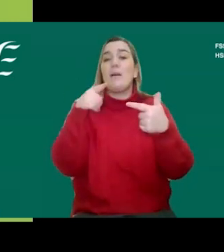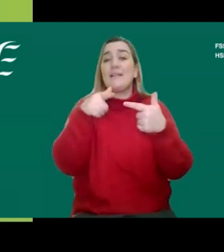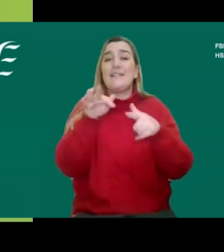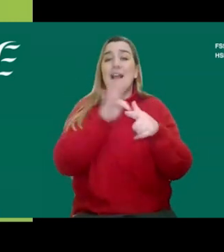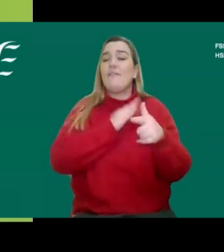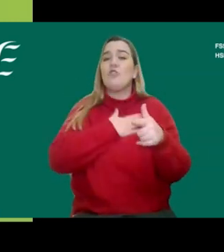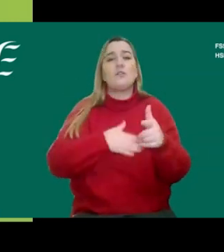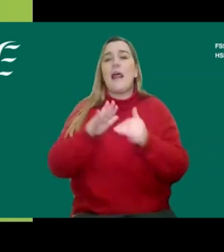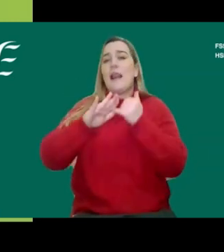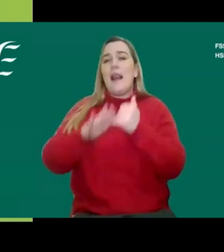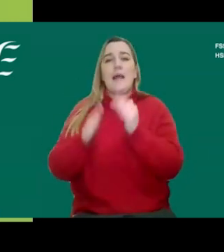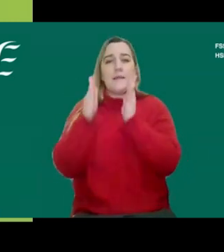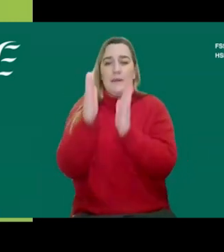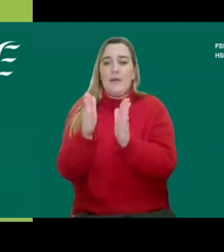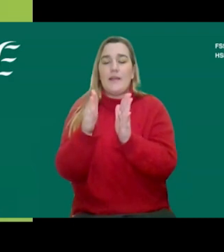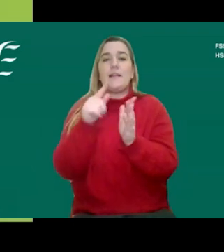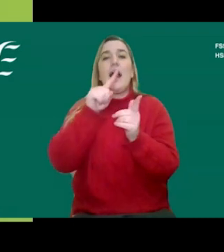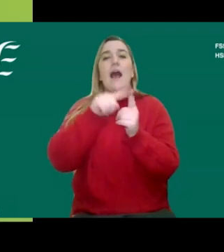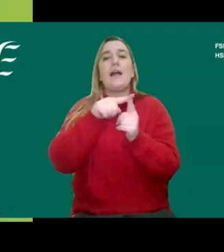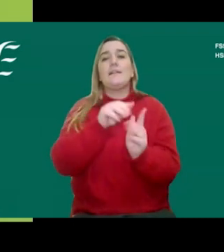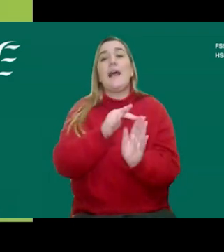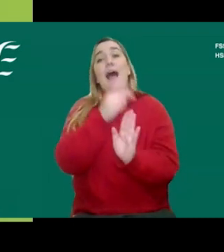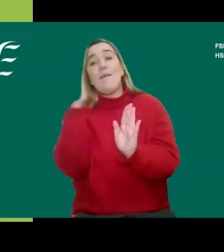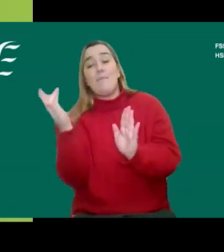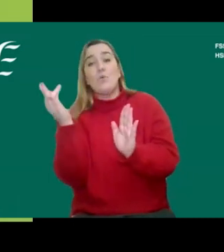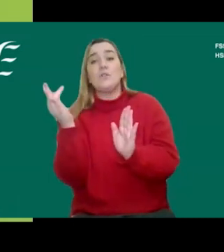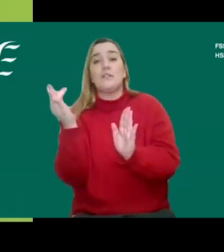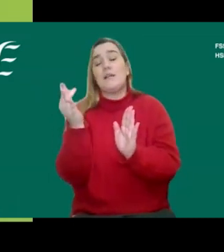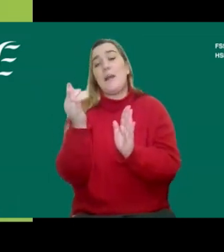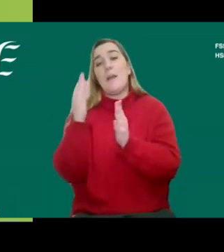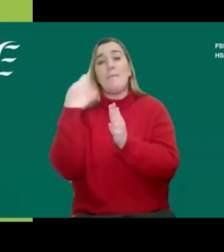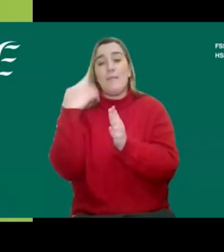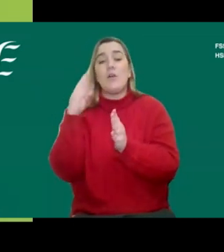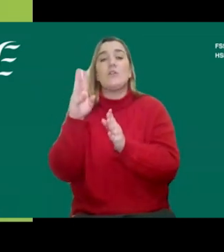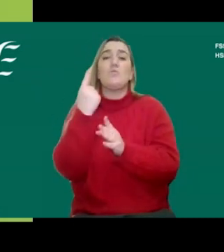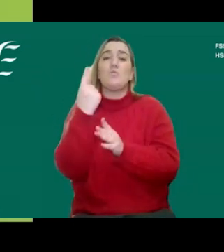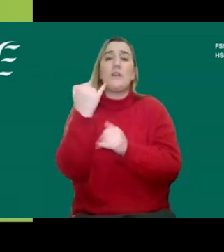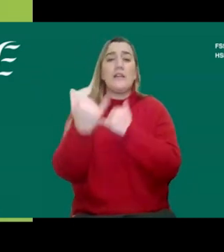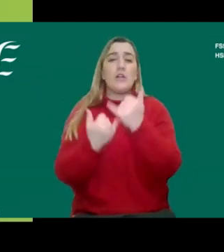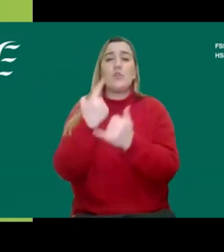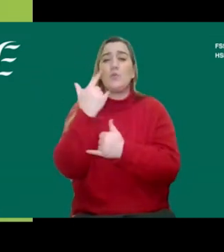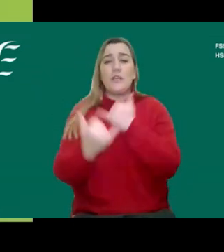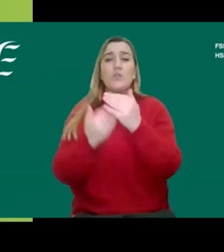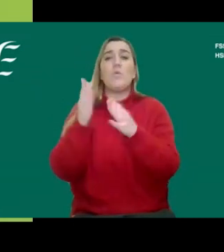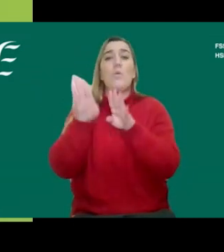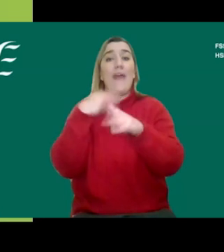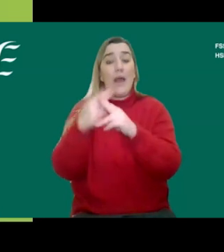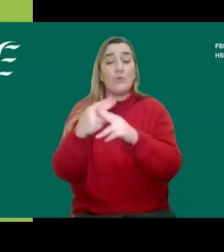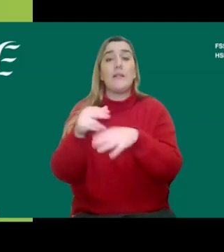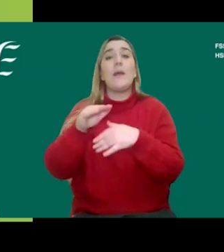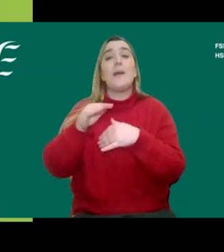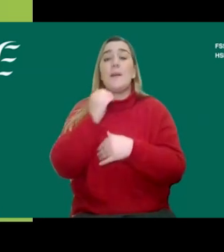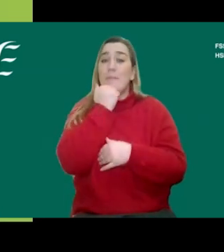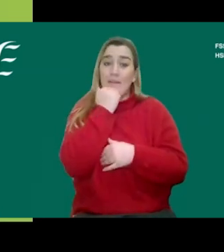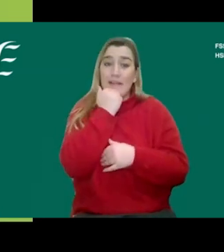as the last period, and postmenopause is a year or 2 years without periods. Why does menopause